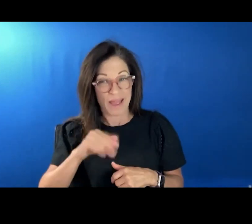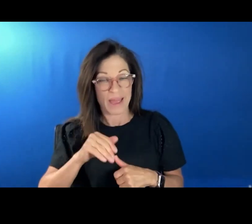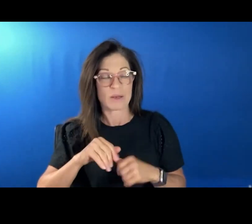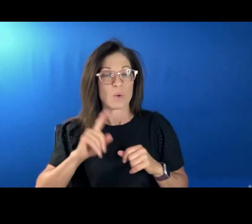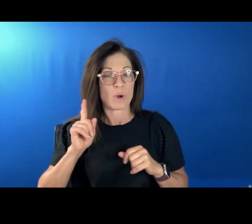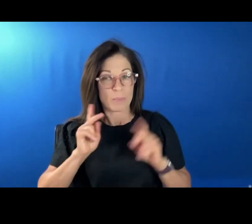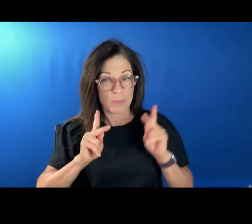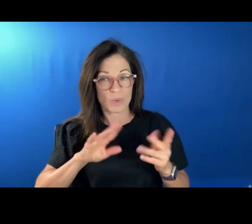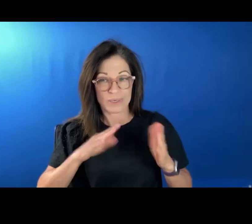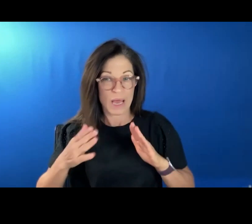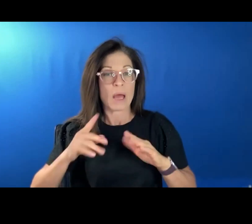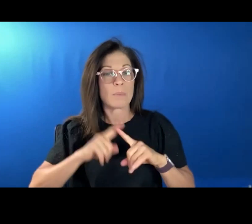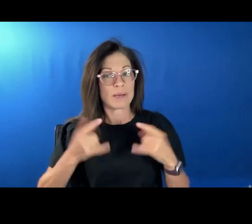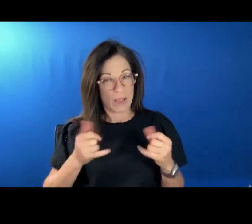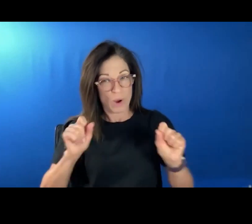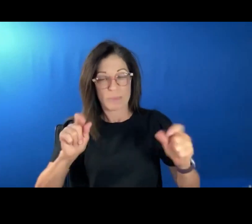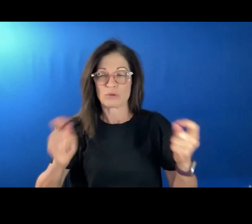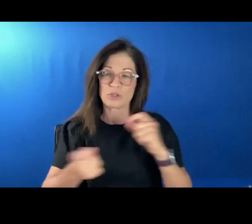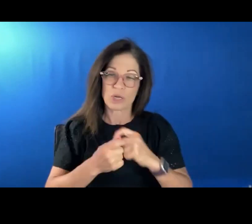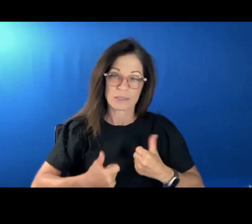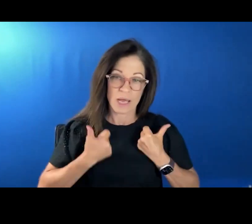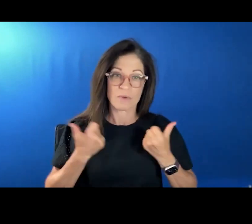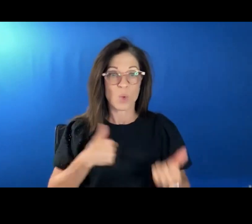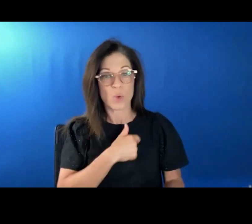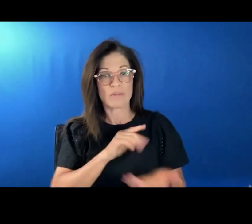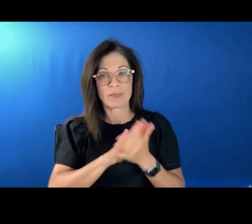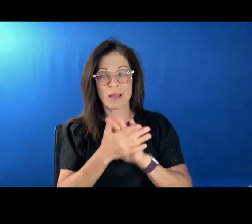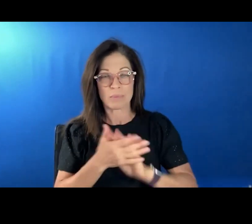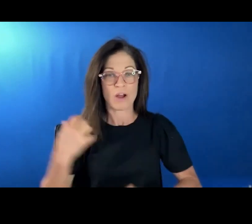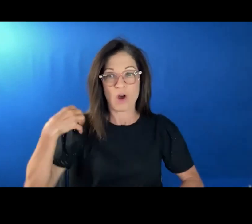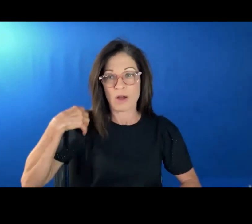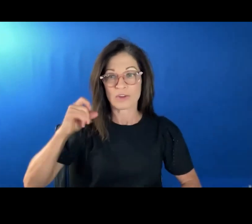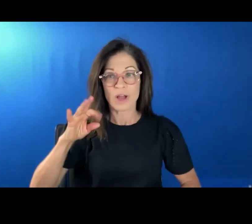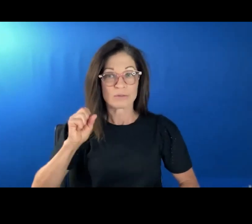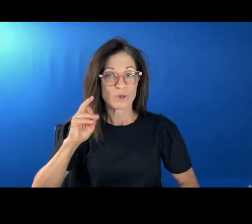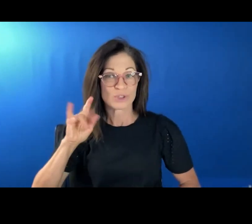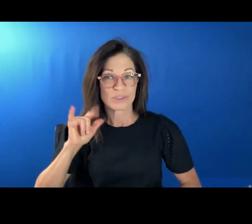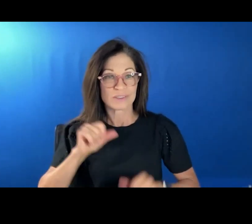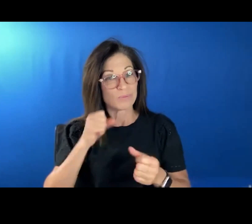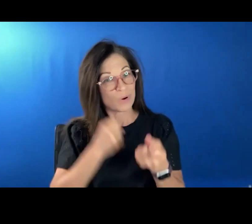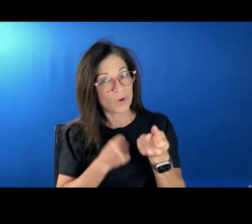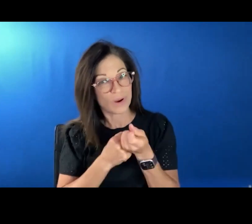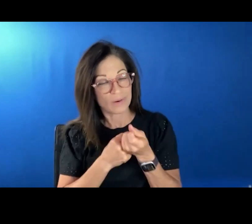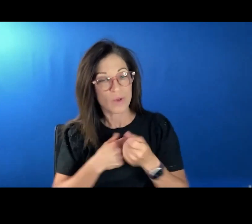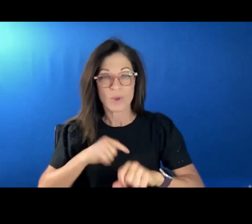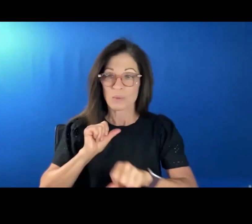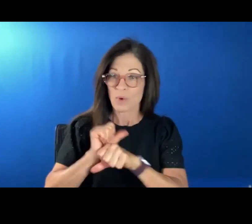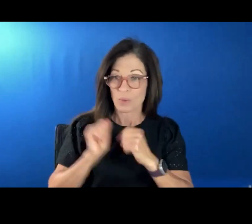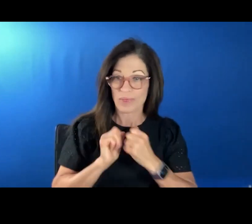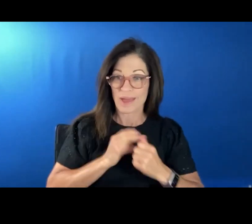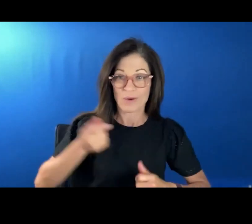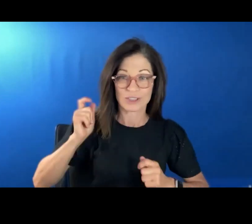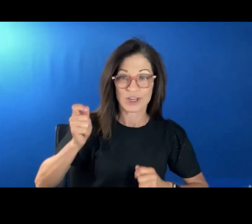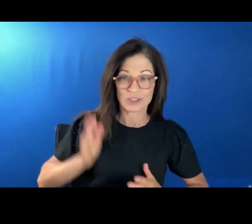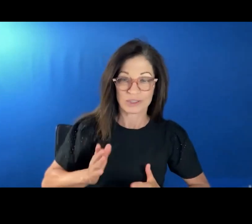to change lives, and we become, as officers, the social supports. We've actually been able to work it with our judges, and this shows